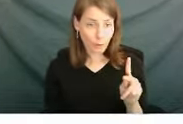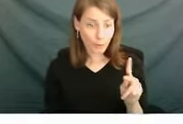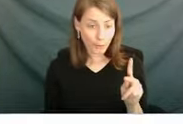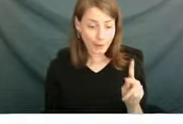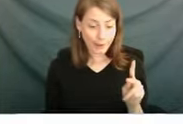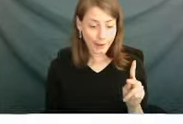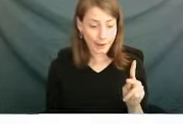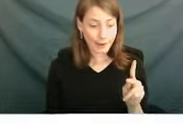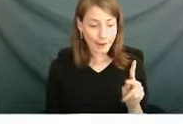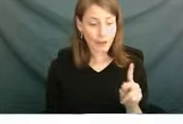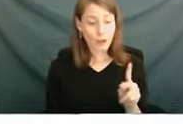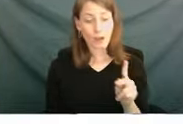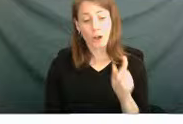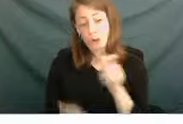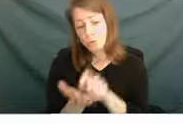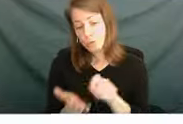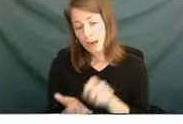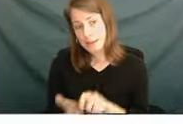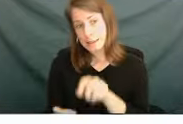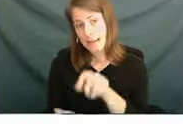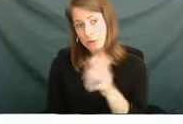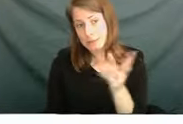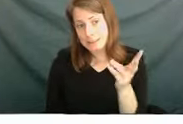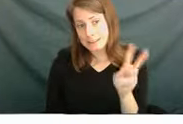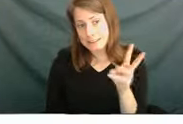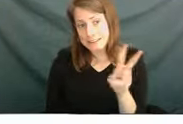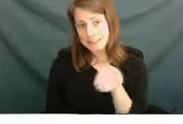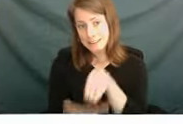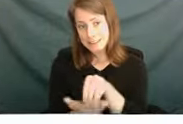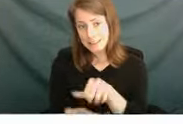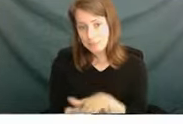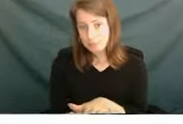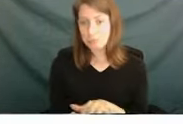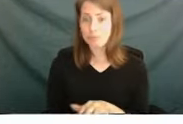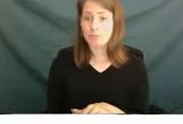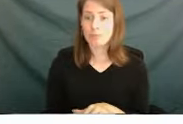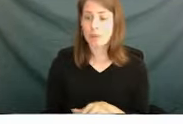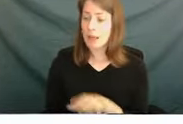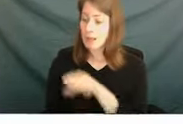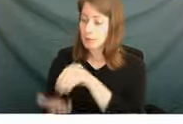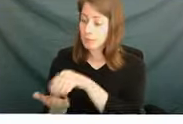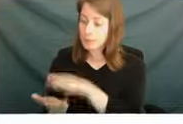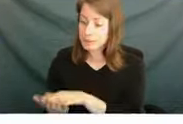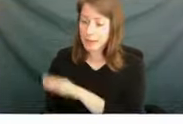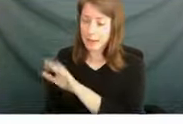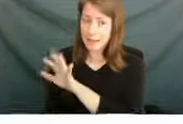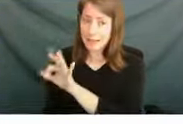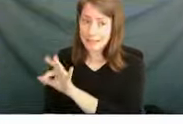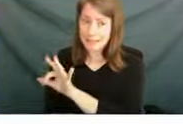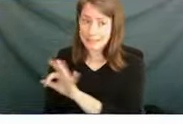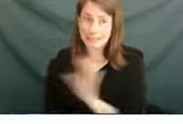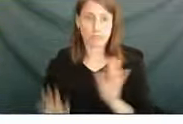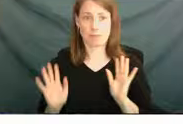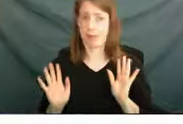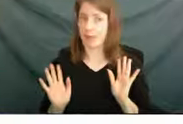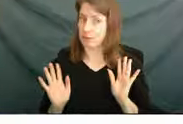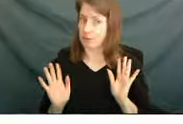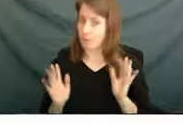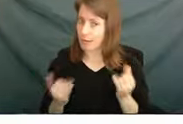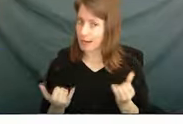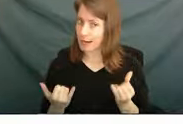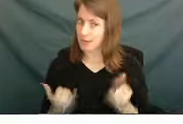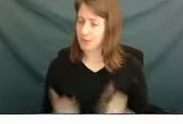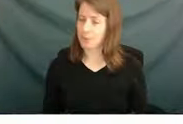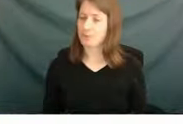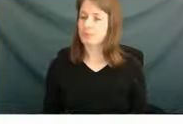like you to put 20 there, 19 there. Okay, that's all I'm going to give you. Now, who can show me